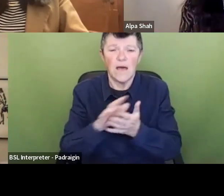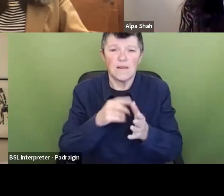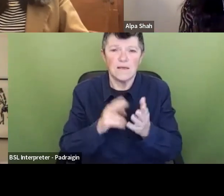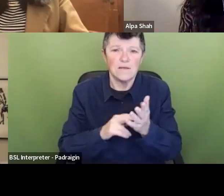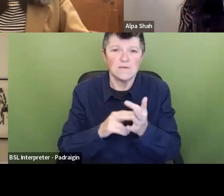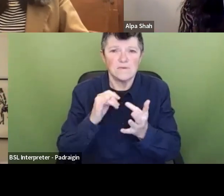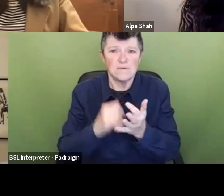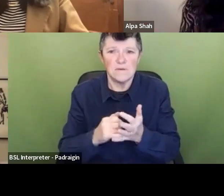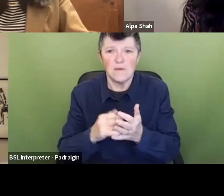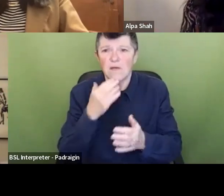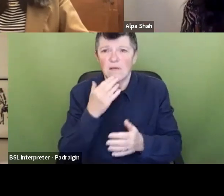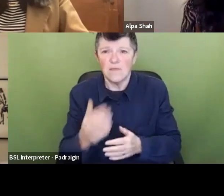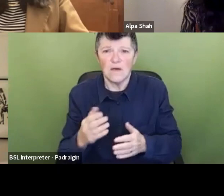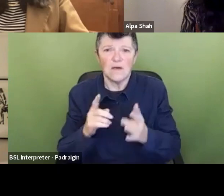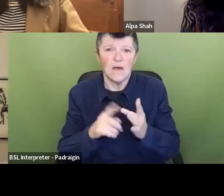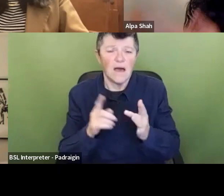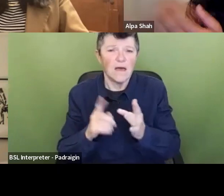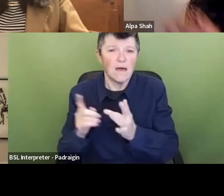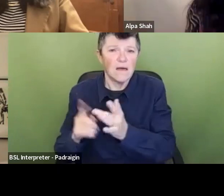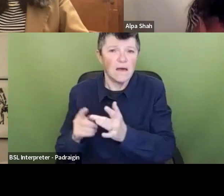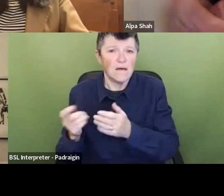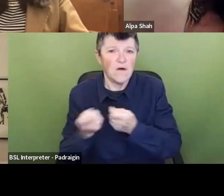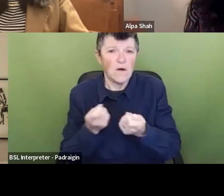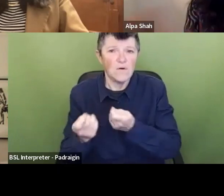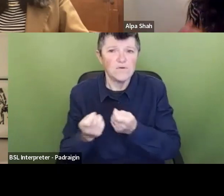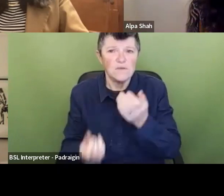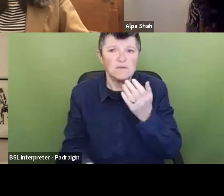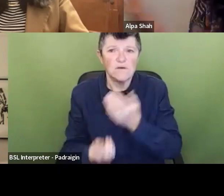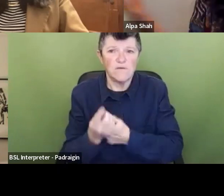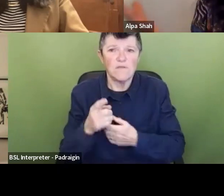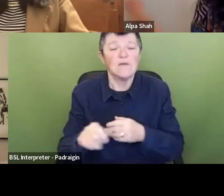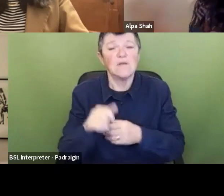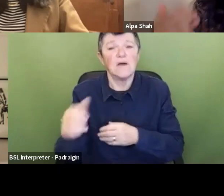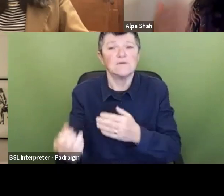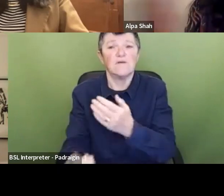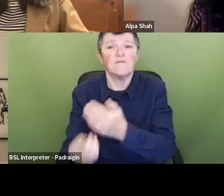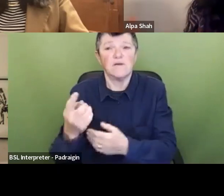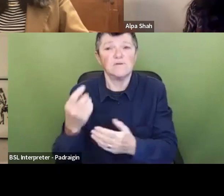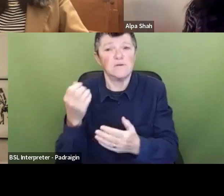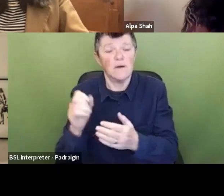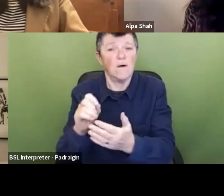the III for hosting this event. There's the next events are up on